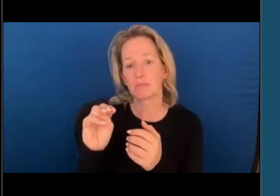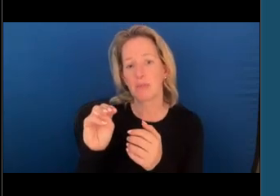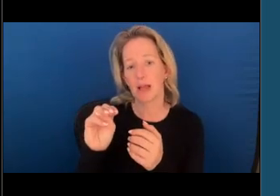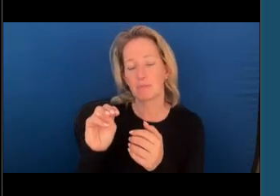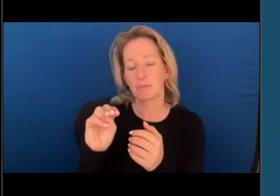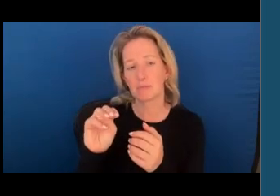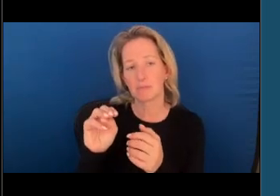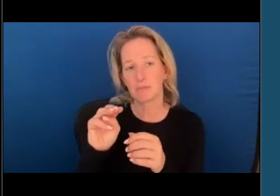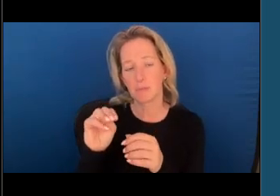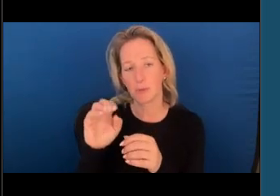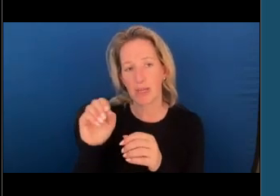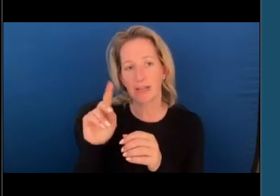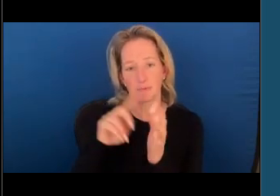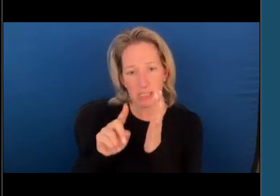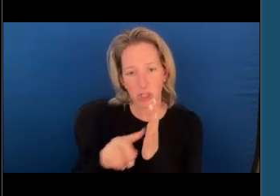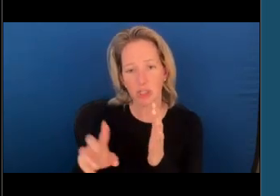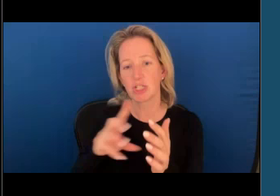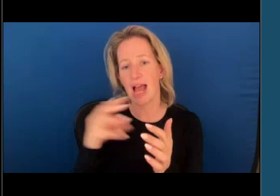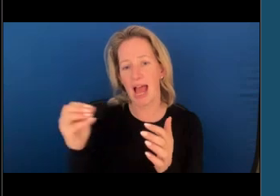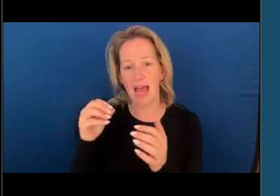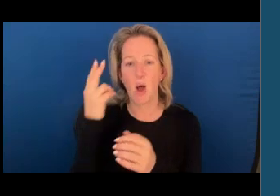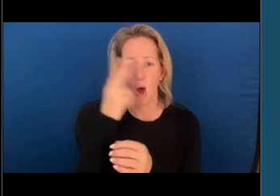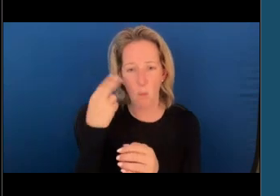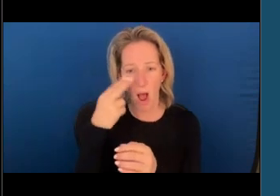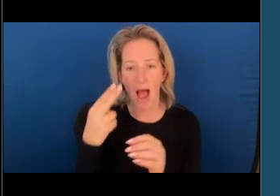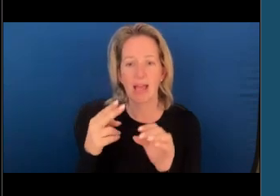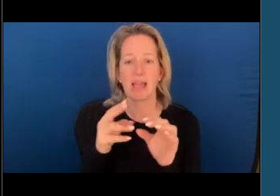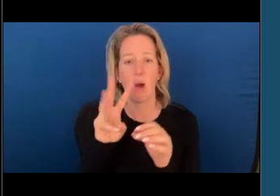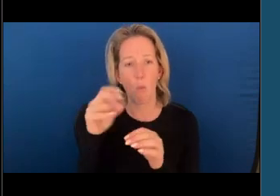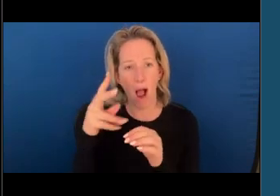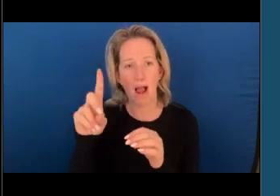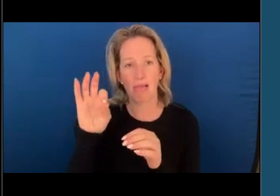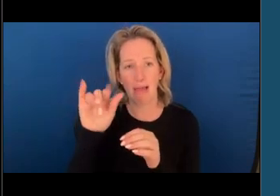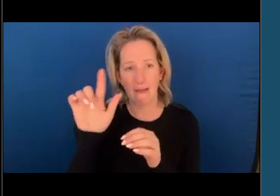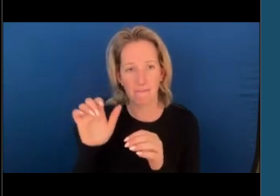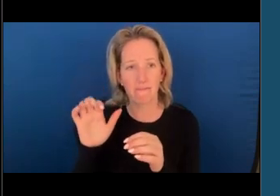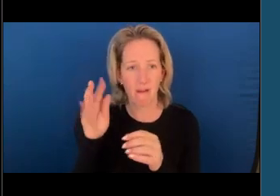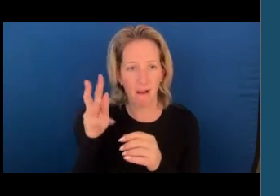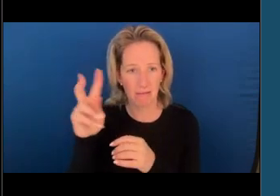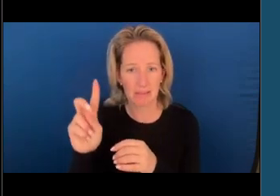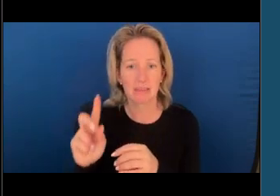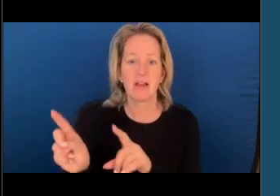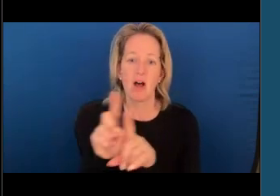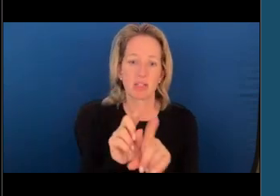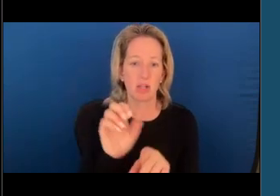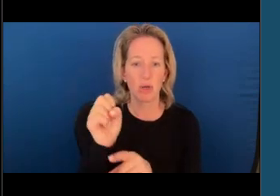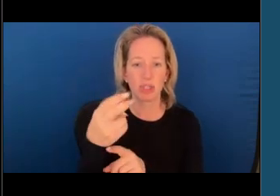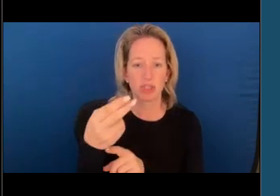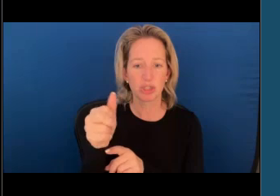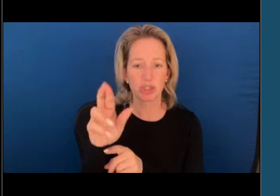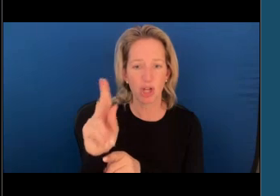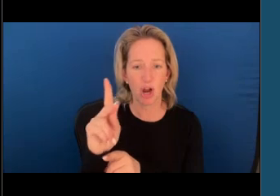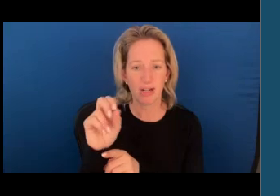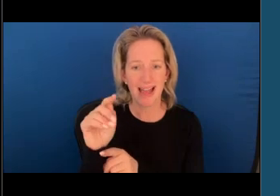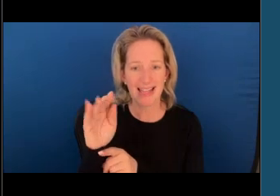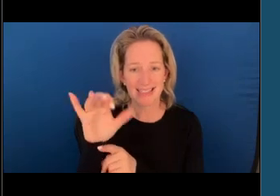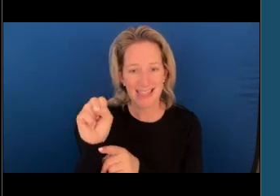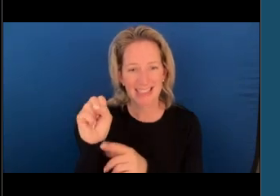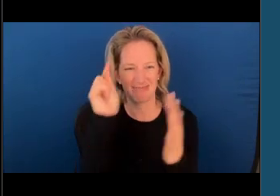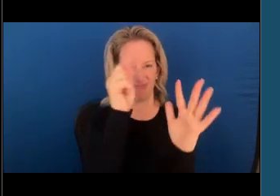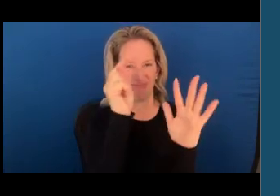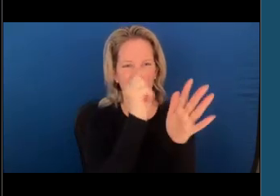Hawaii Longline Association as well. And on Maui, we work with Sharkastics and then Hawaii Wildlife Fund on the Big Island of